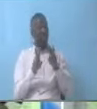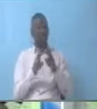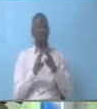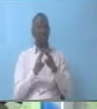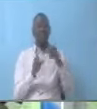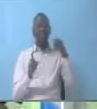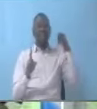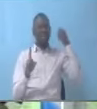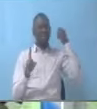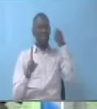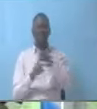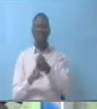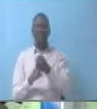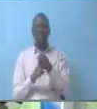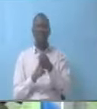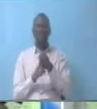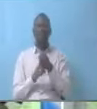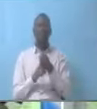When